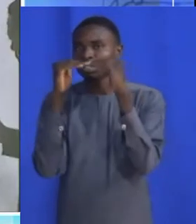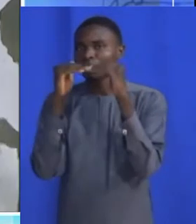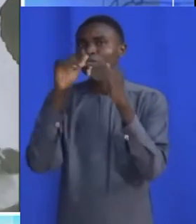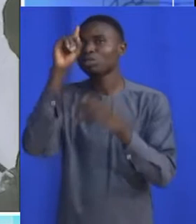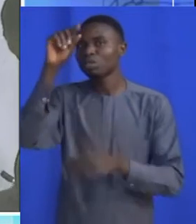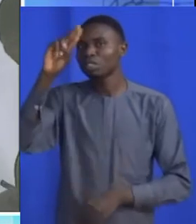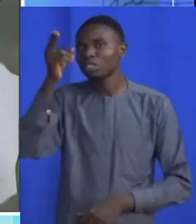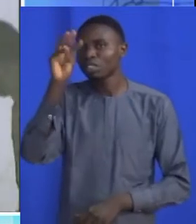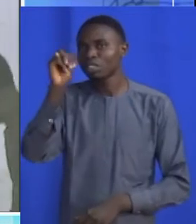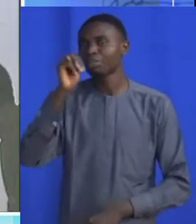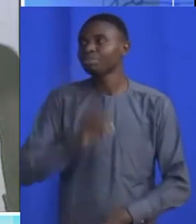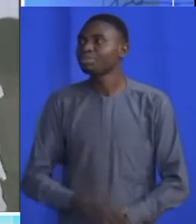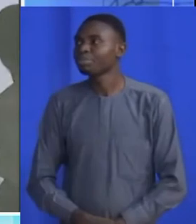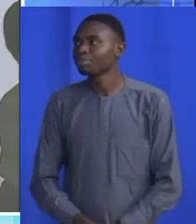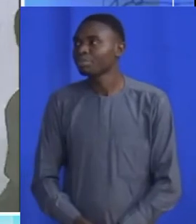is still being